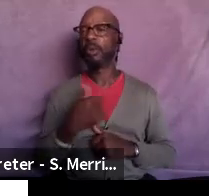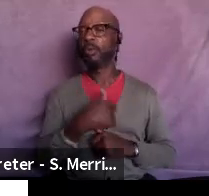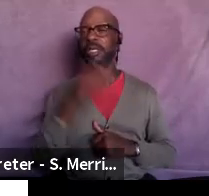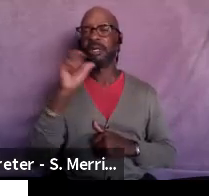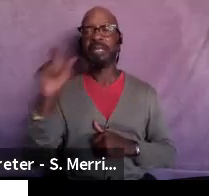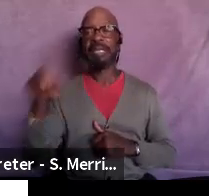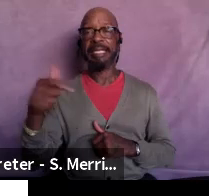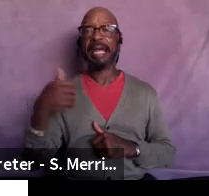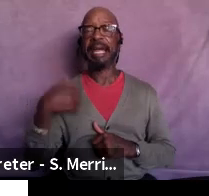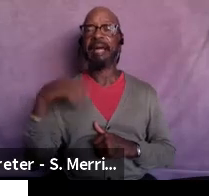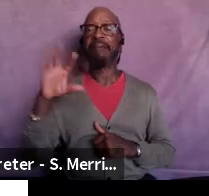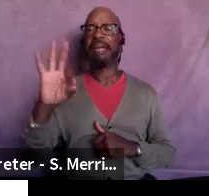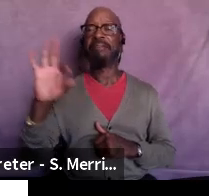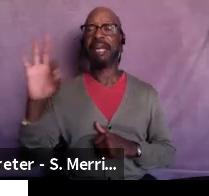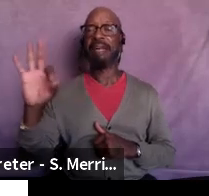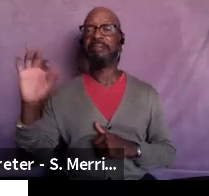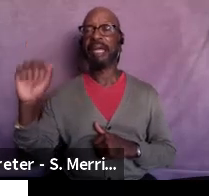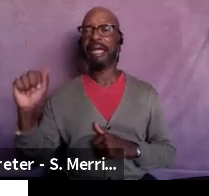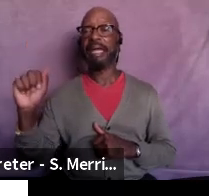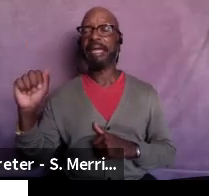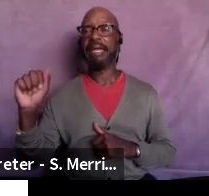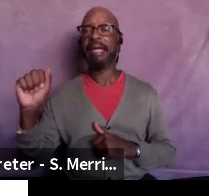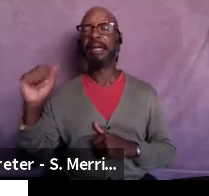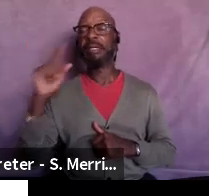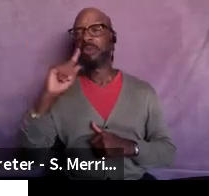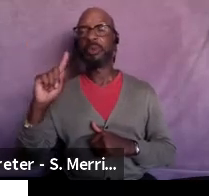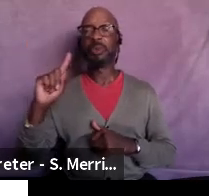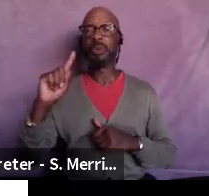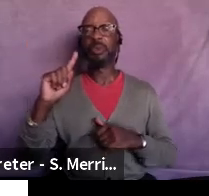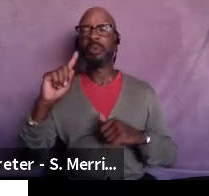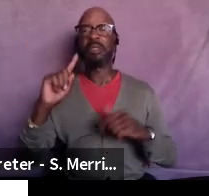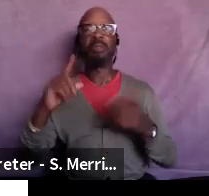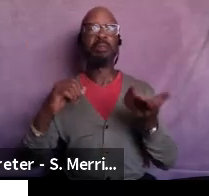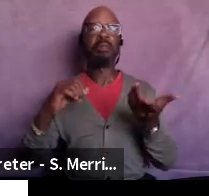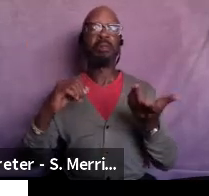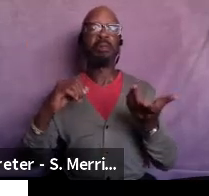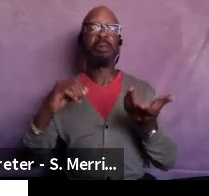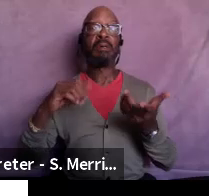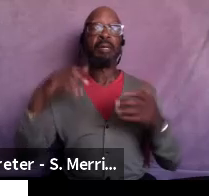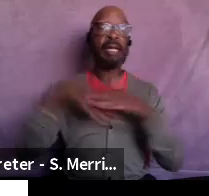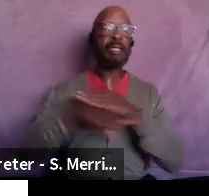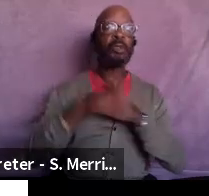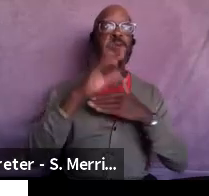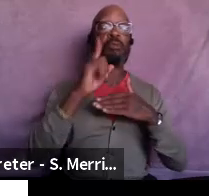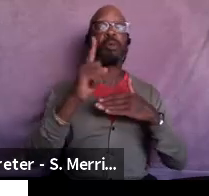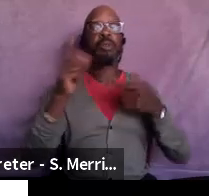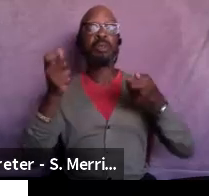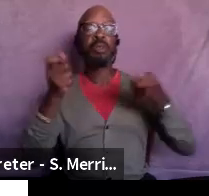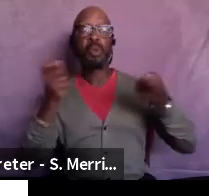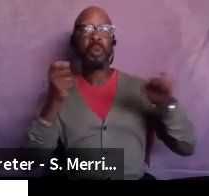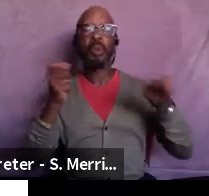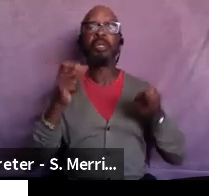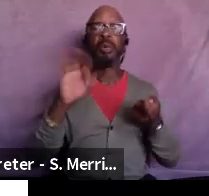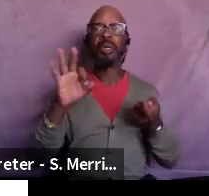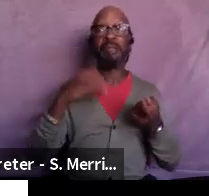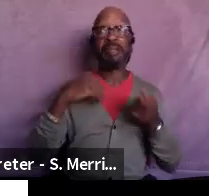have FFA to assert jurisdiction under Title II. So even if a state or local government does not receive any federal